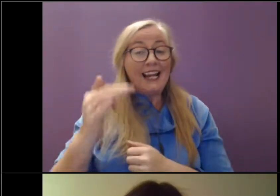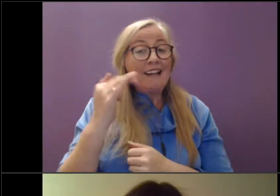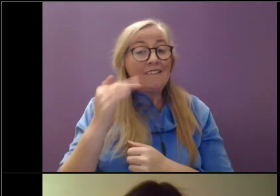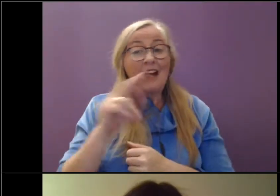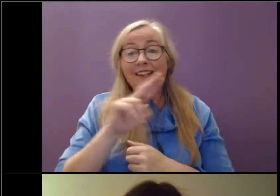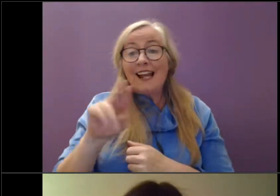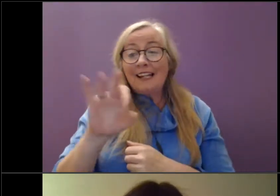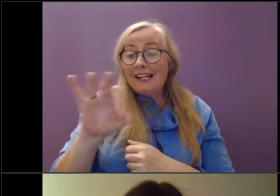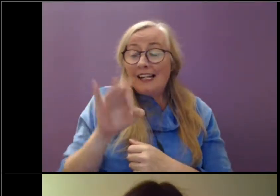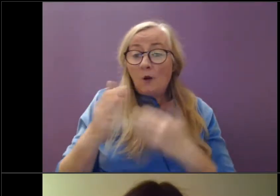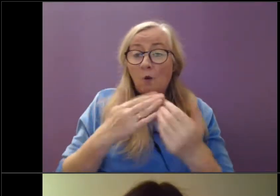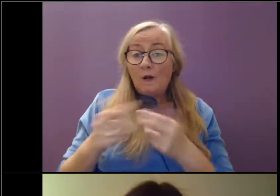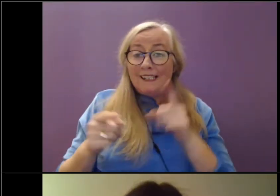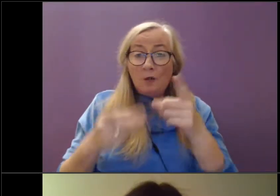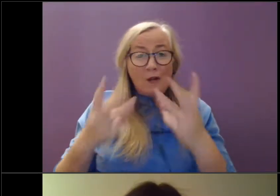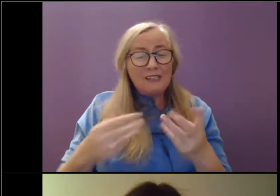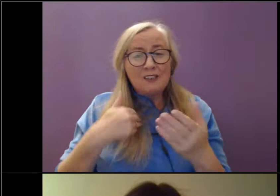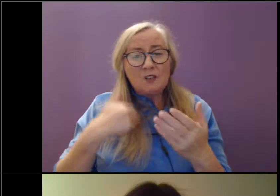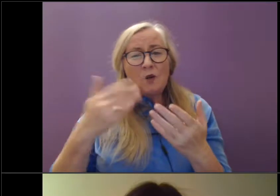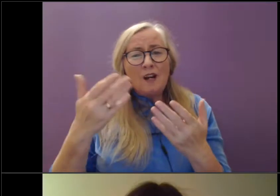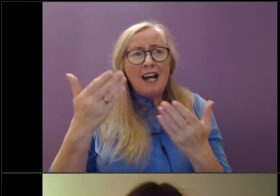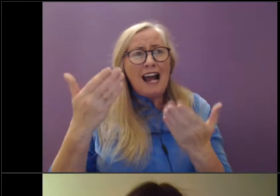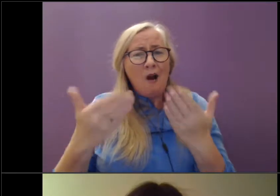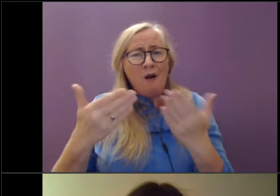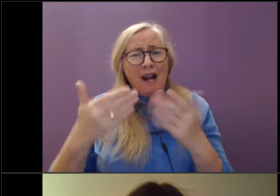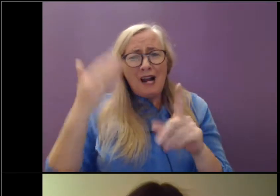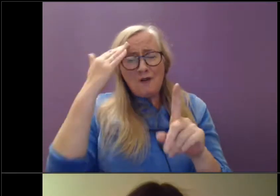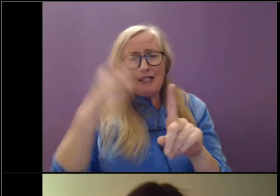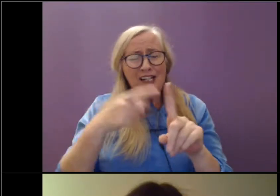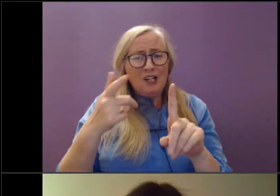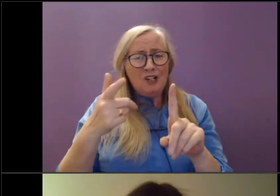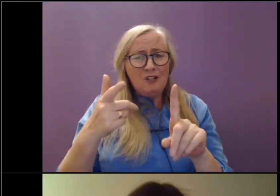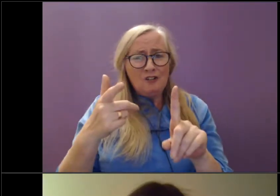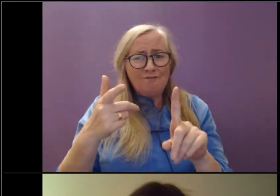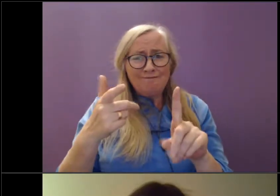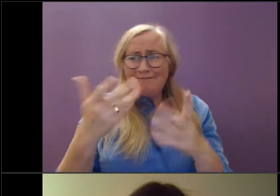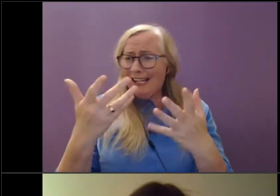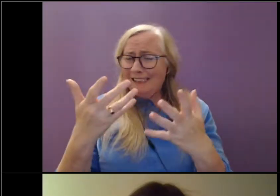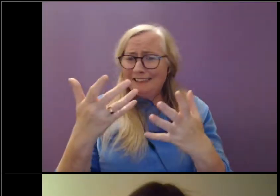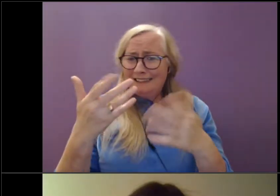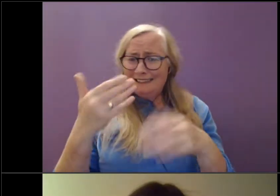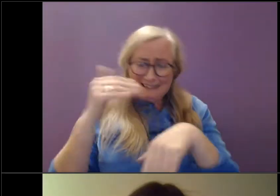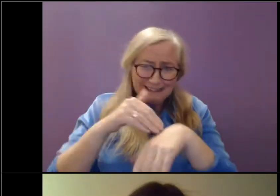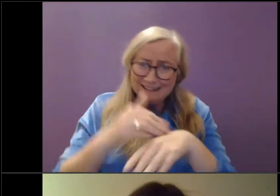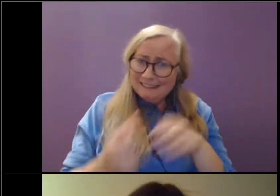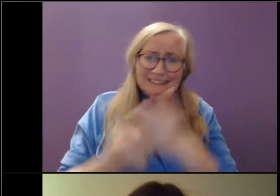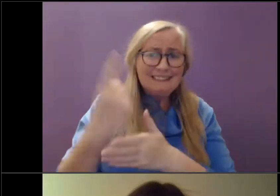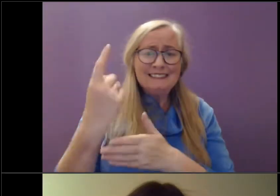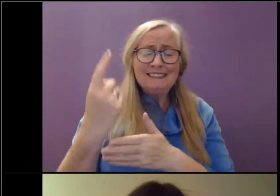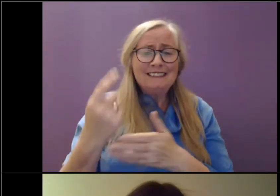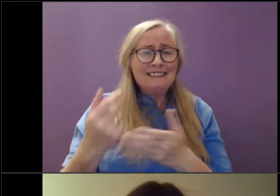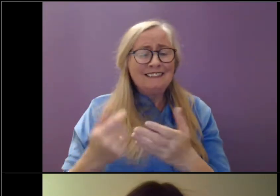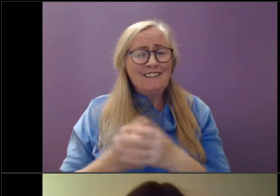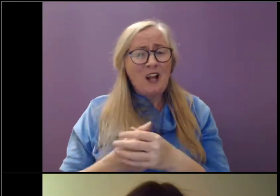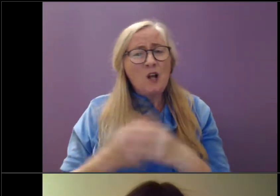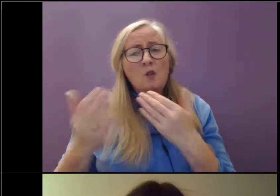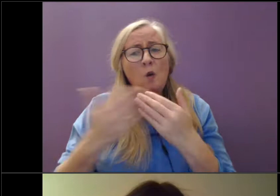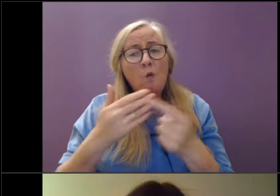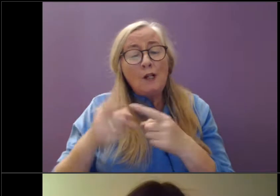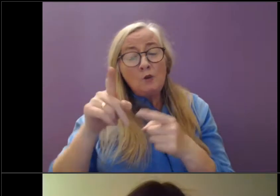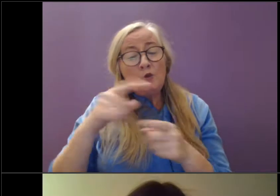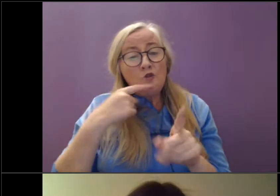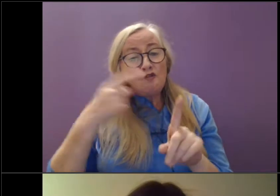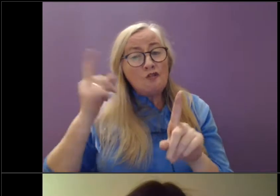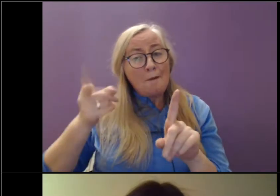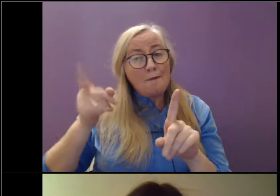The word no is a trigger for him. The older one will not leave the room and let me deal with it. What do you recommend in